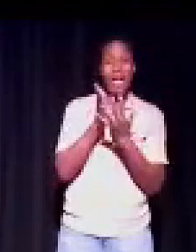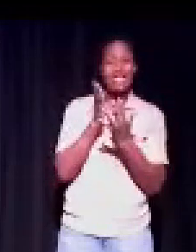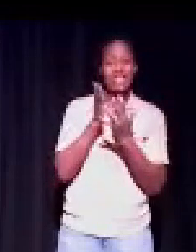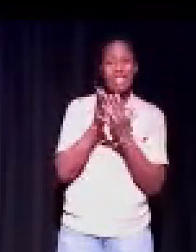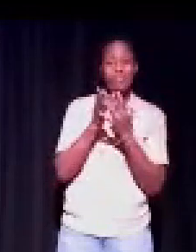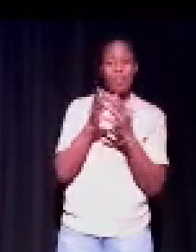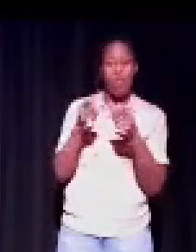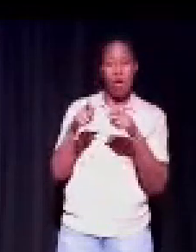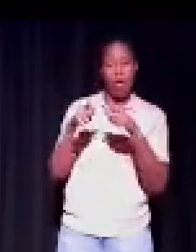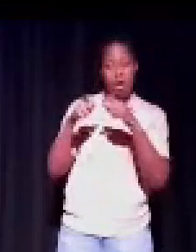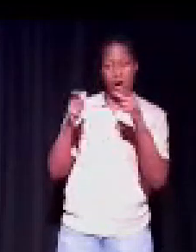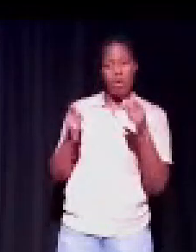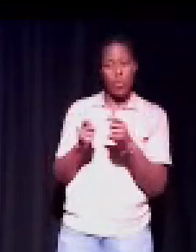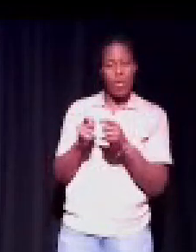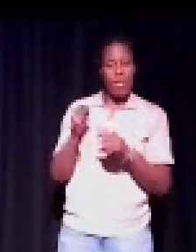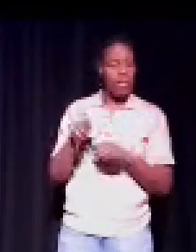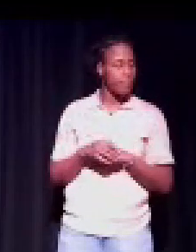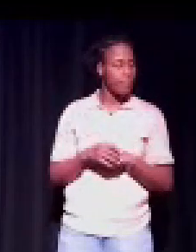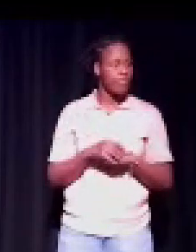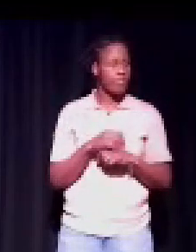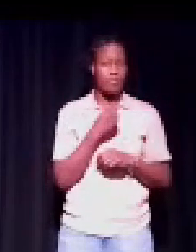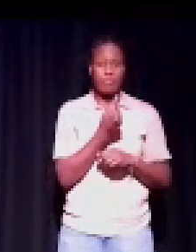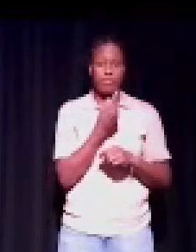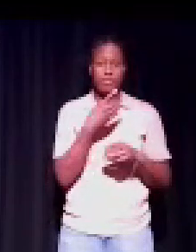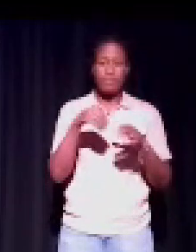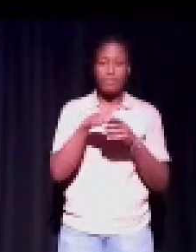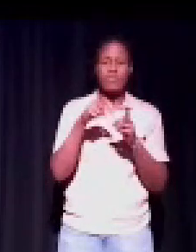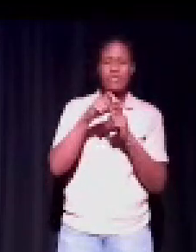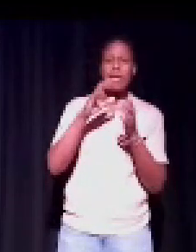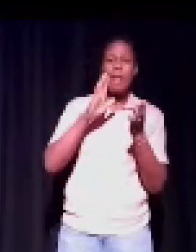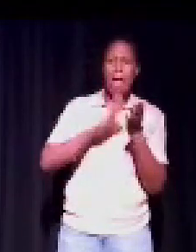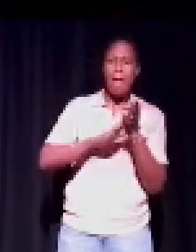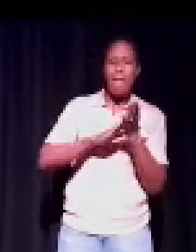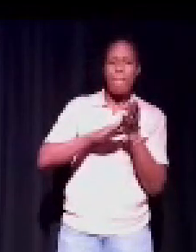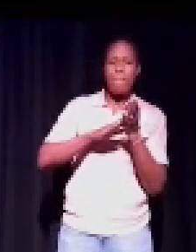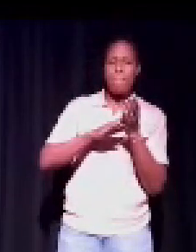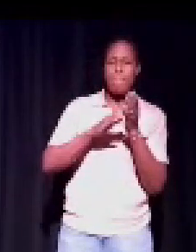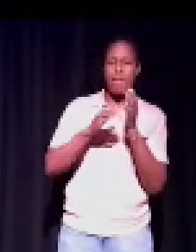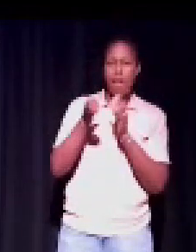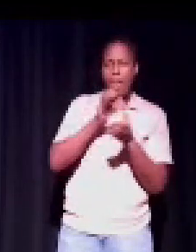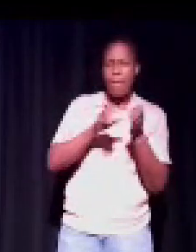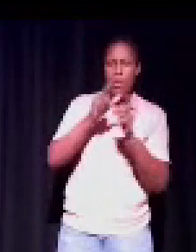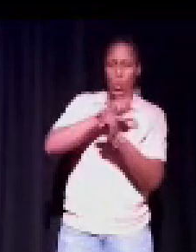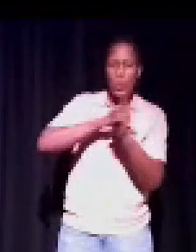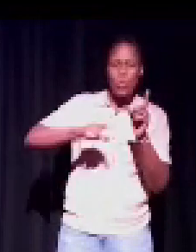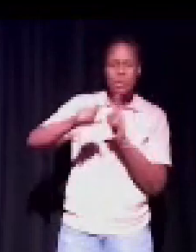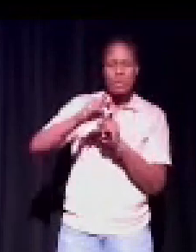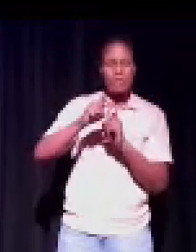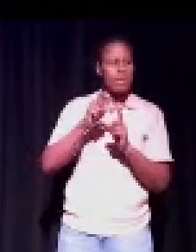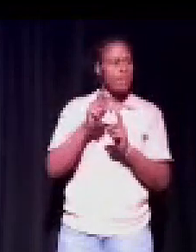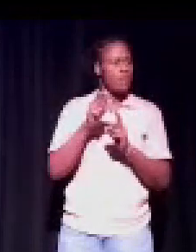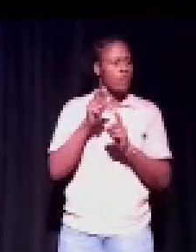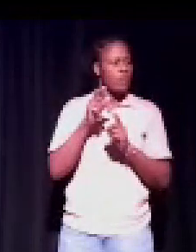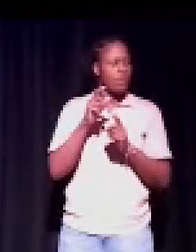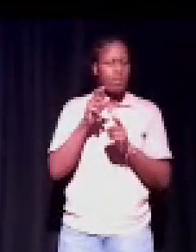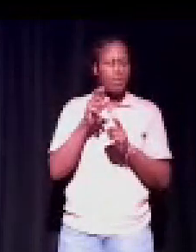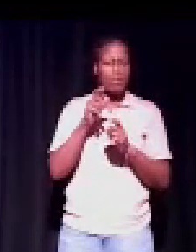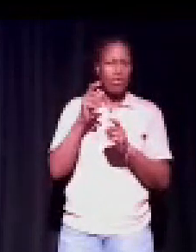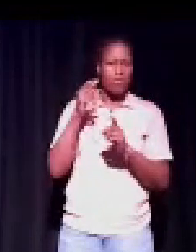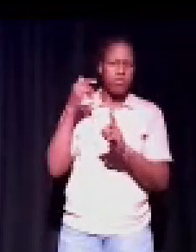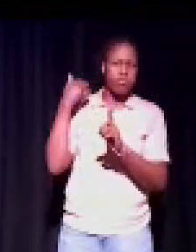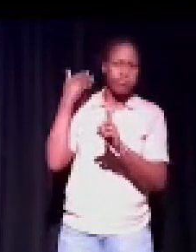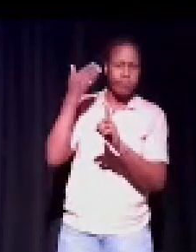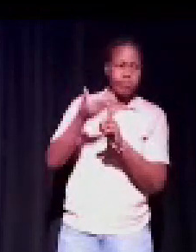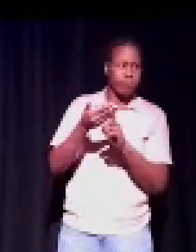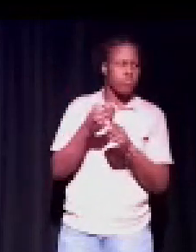Music. Chris has been part of the DMLab community. We were trying to figure it out before, but it's quite a long time, hasn't it? Yeah. It's made many